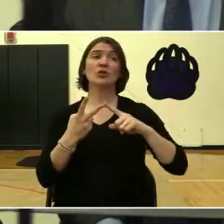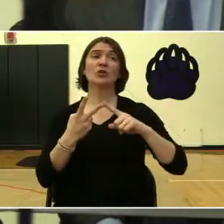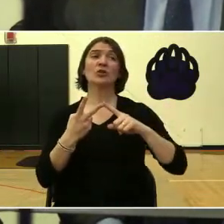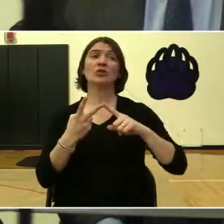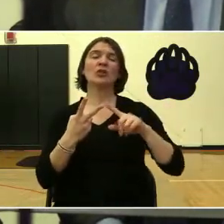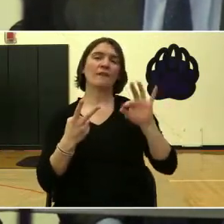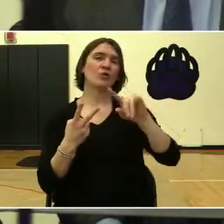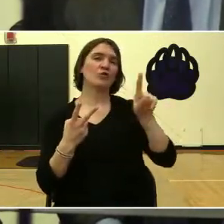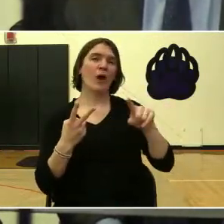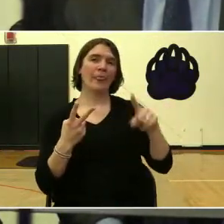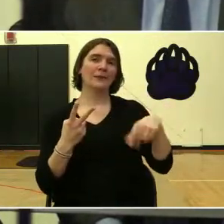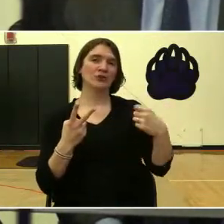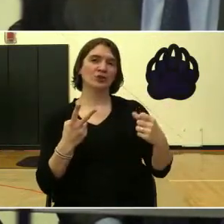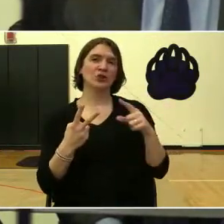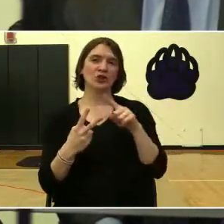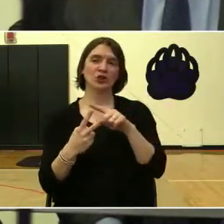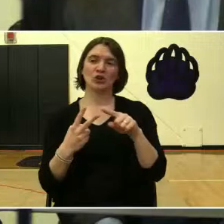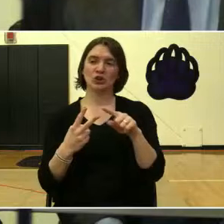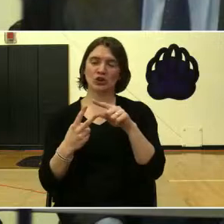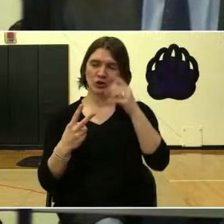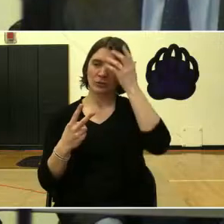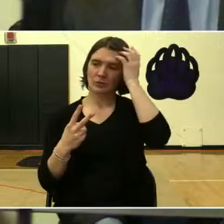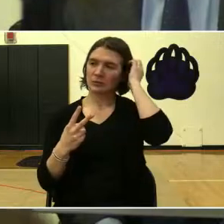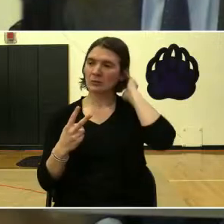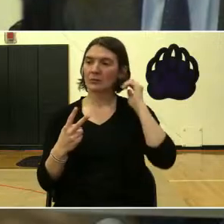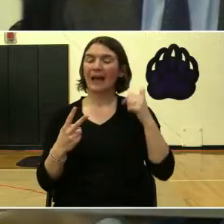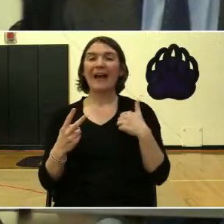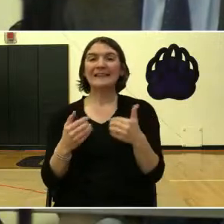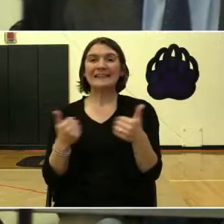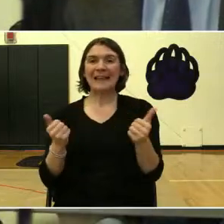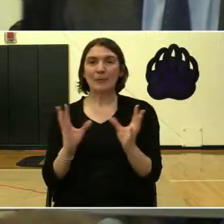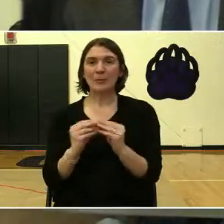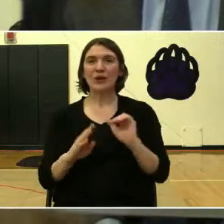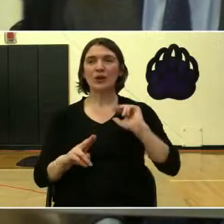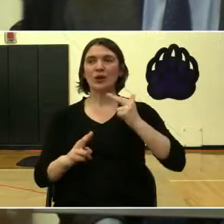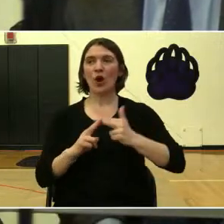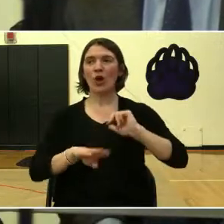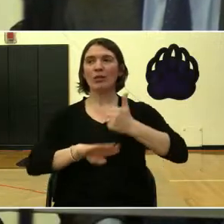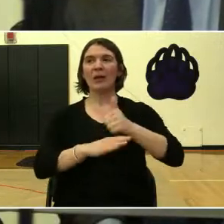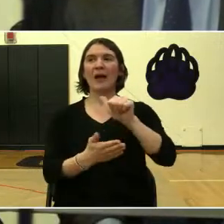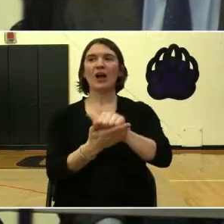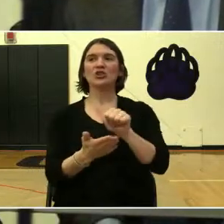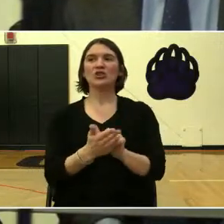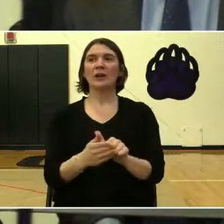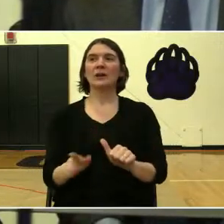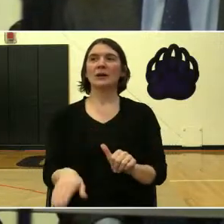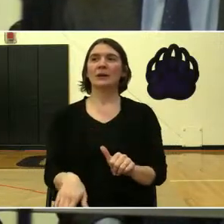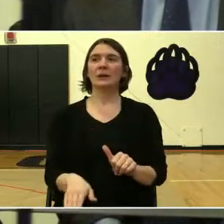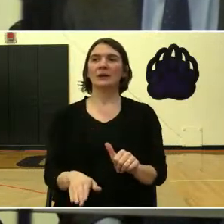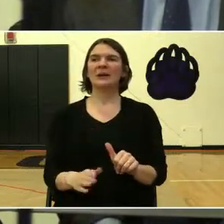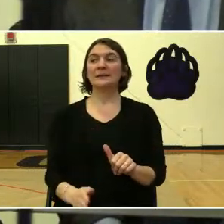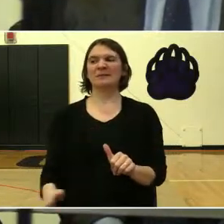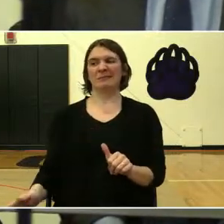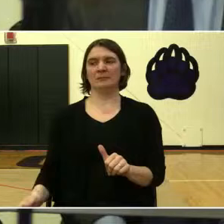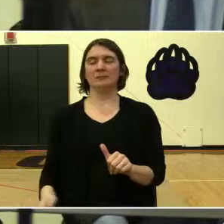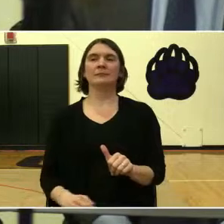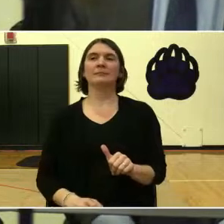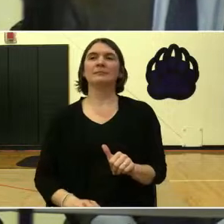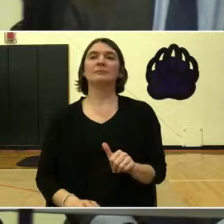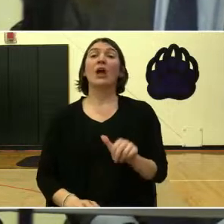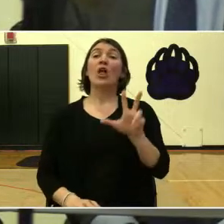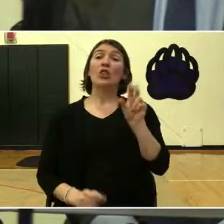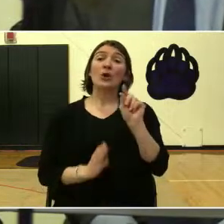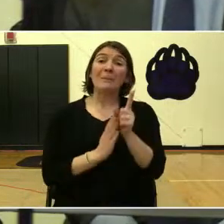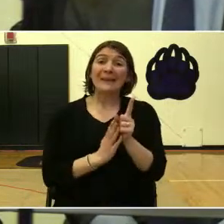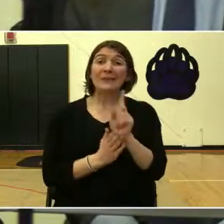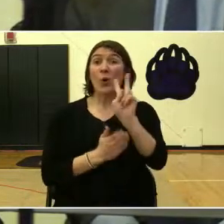fronze this year uh have a separate meeting called the agenda setting meeting that can go from 30 minutes to two hours